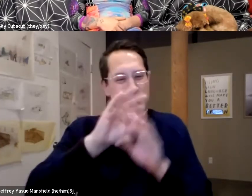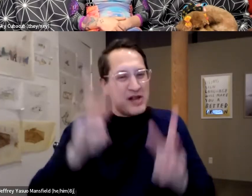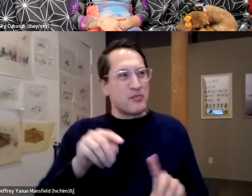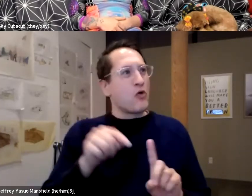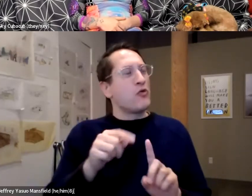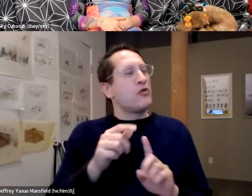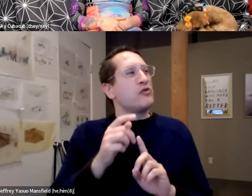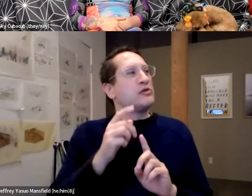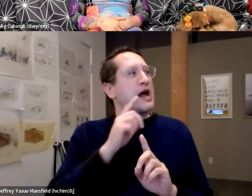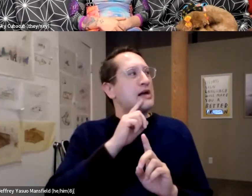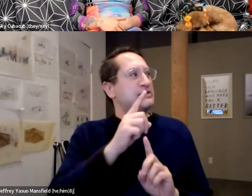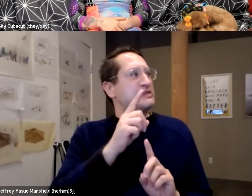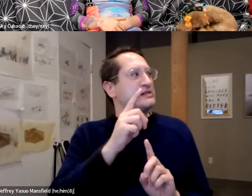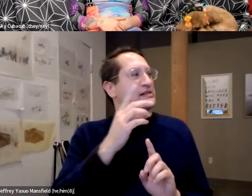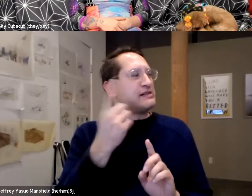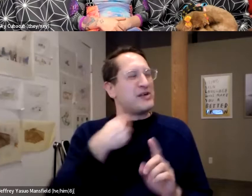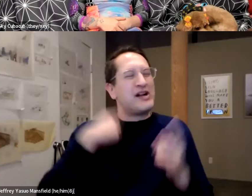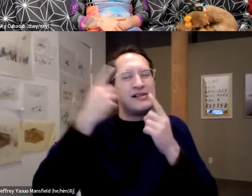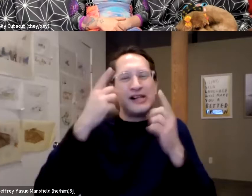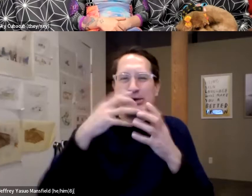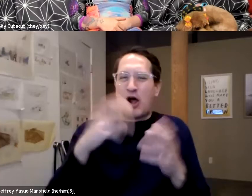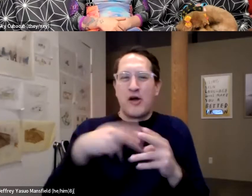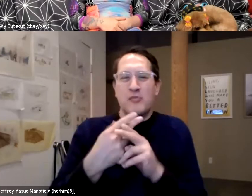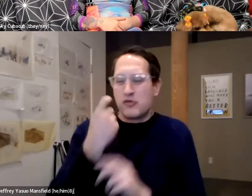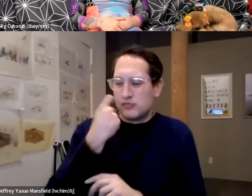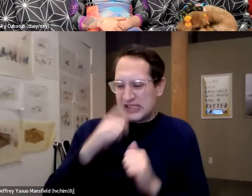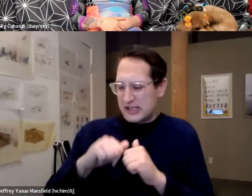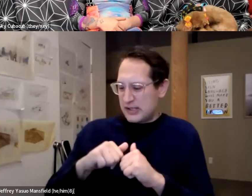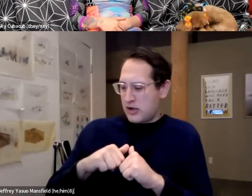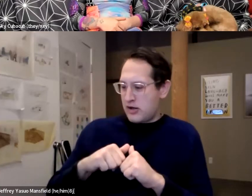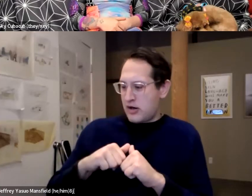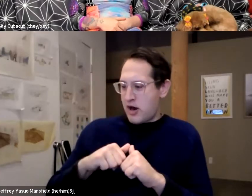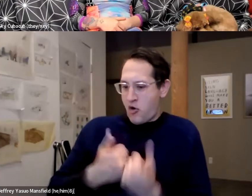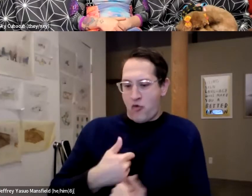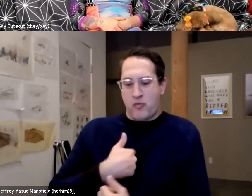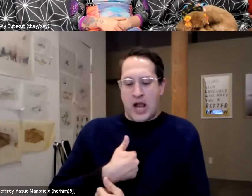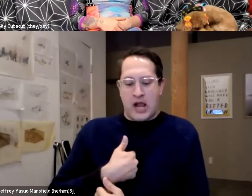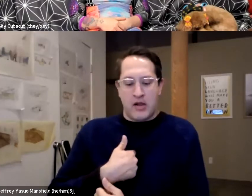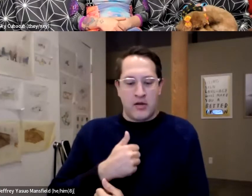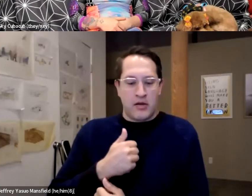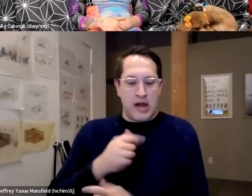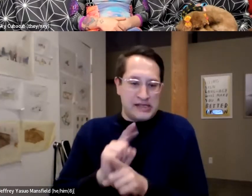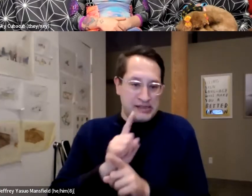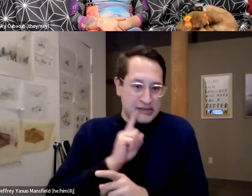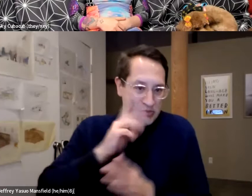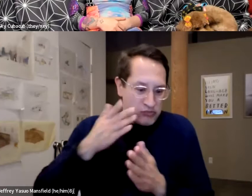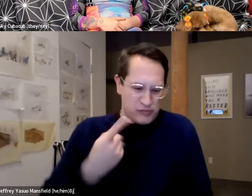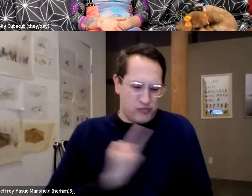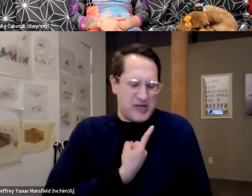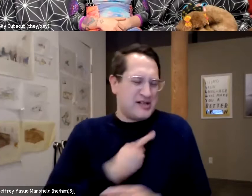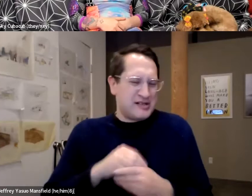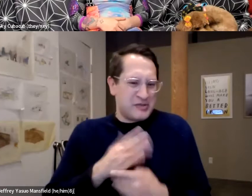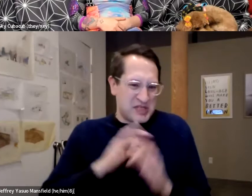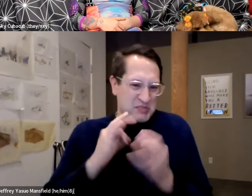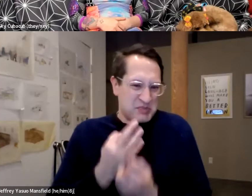theory as a framework, as something that I think a lot about just recently on how I, as